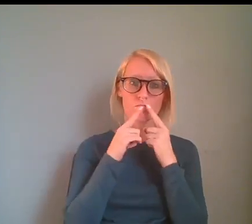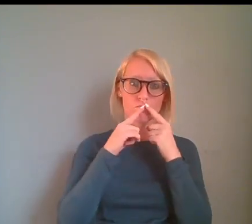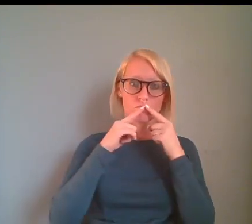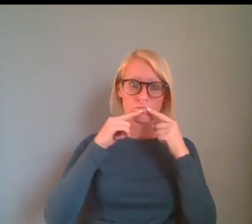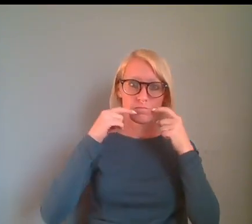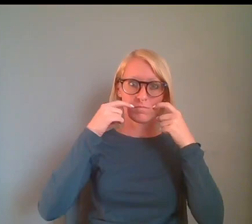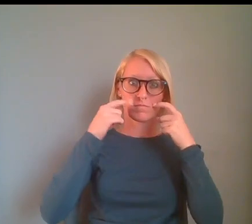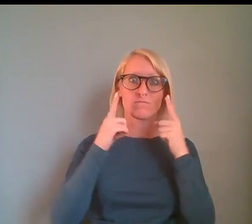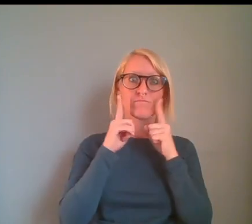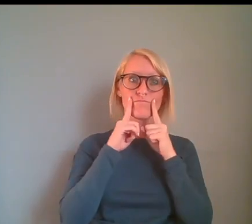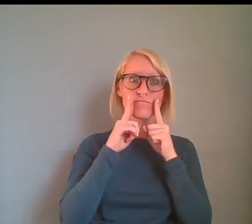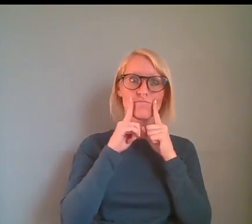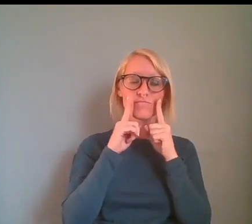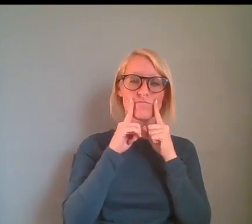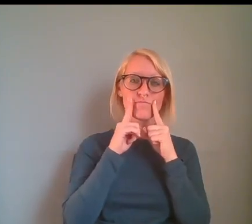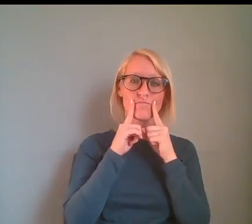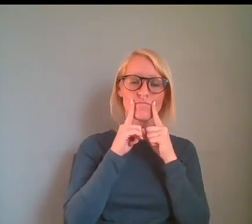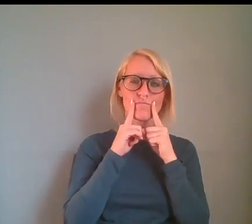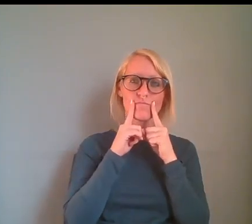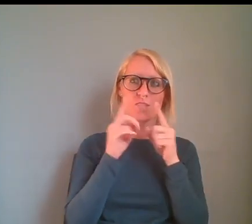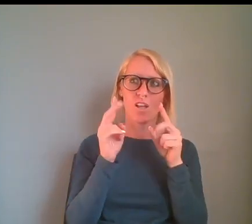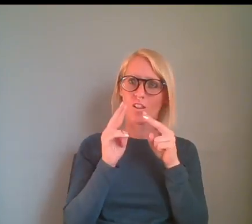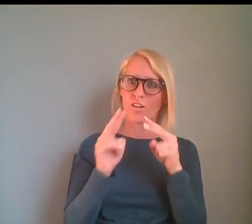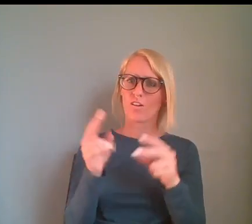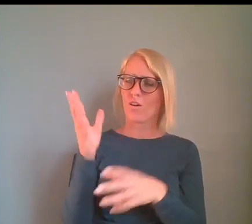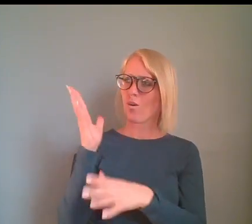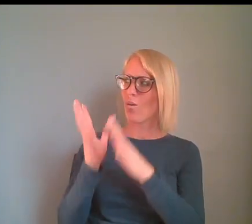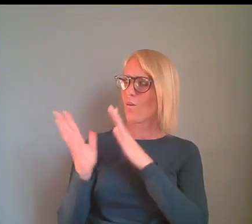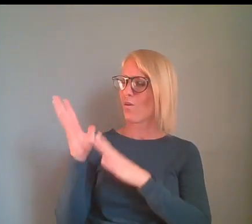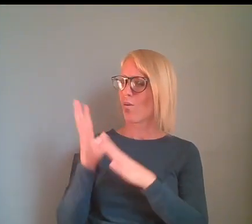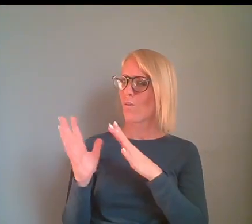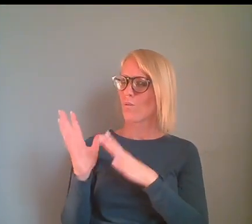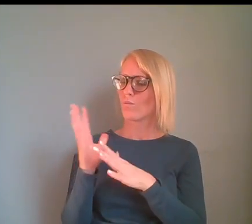And look at this old master drawing. And, you know,